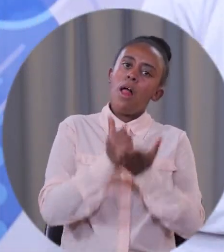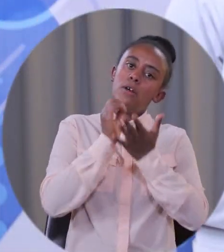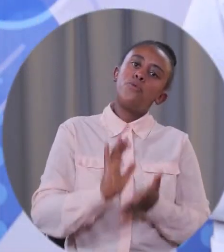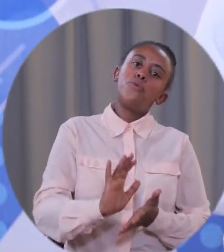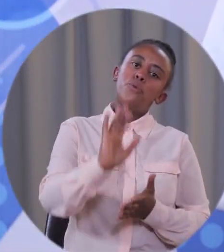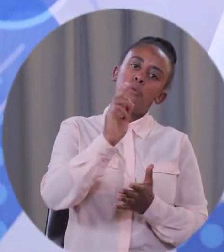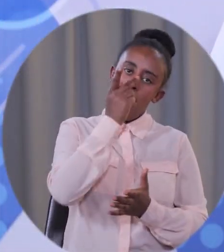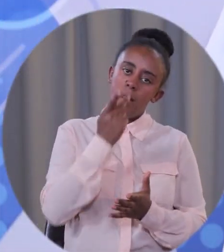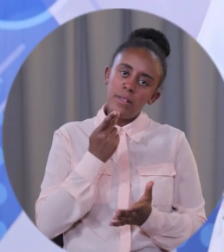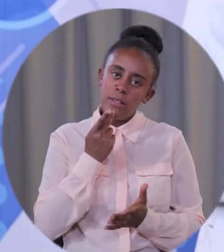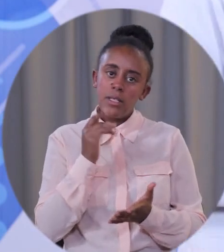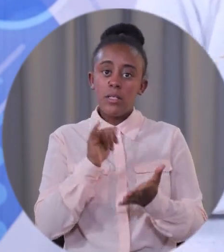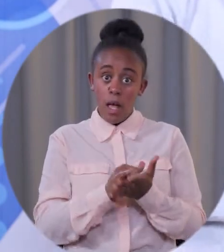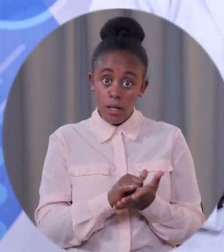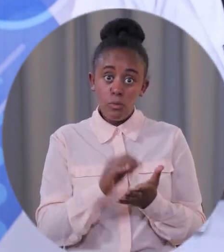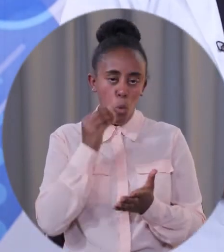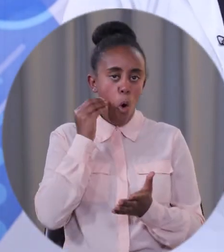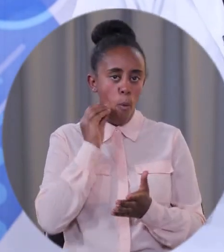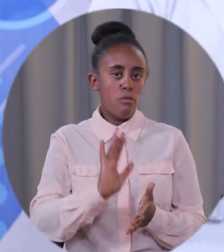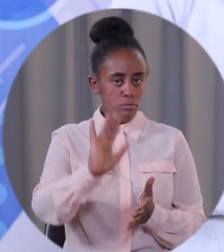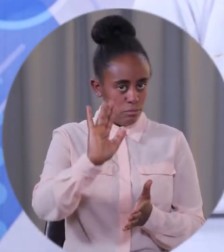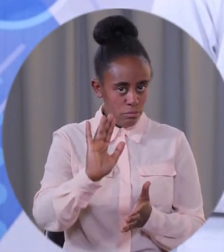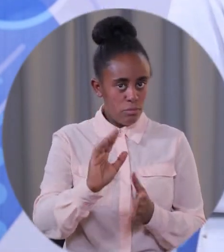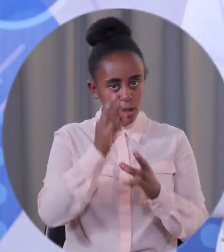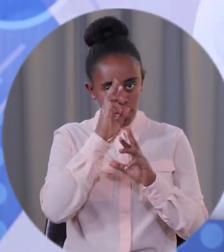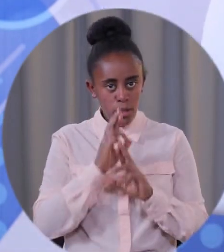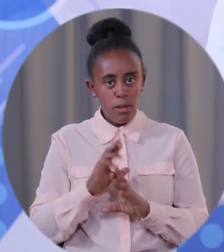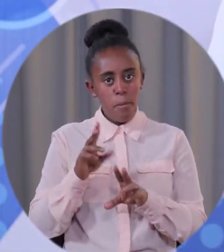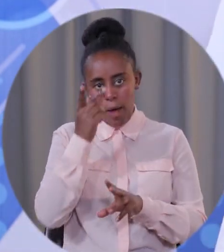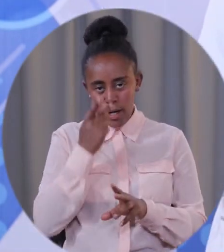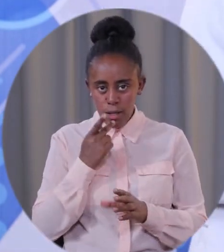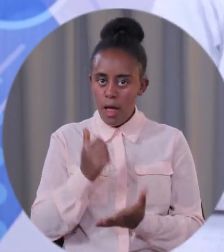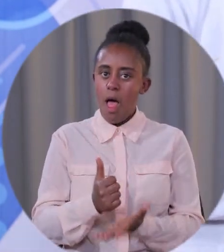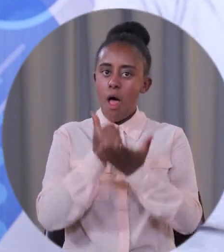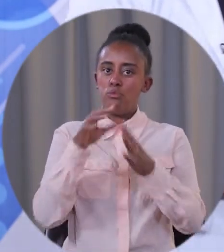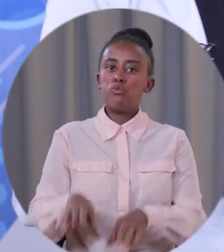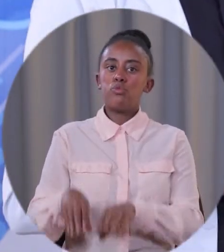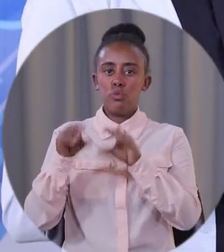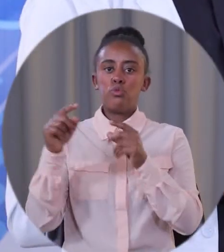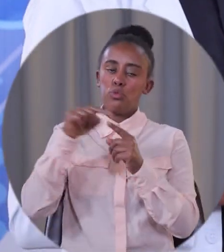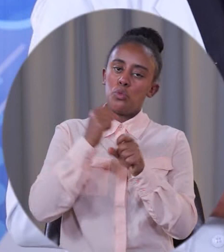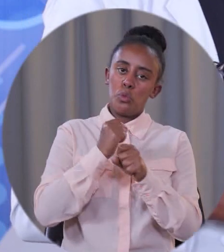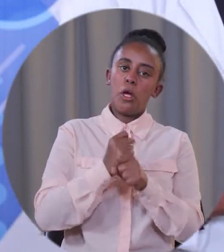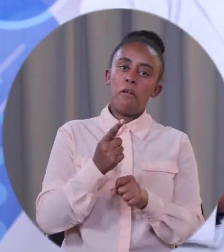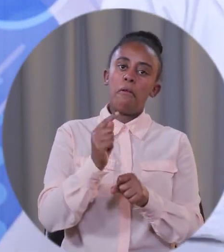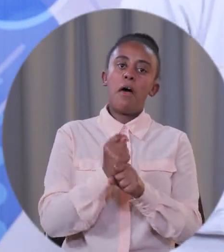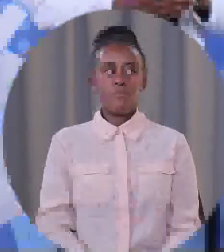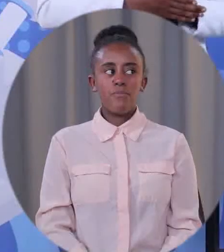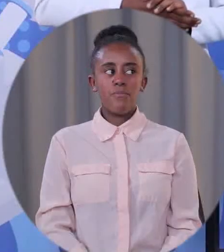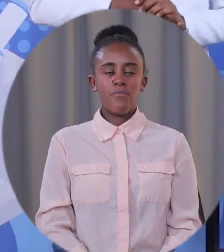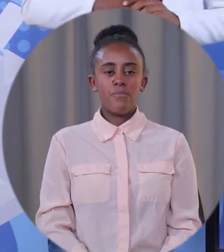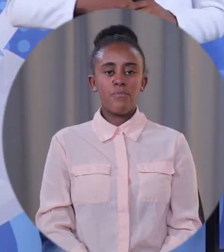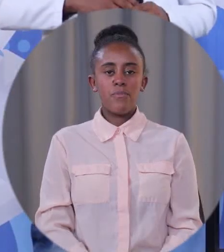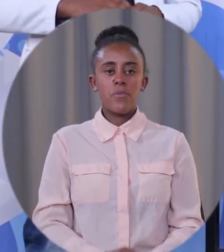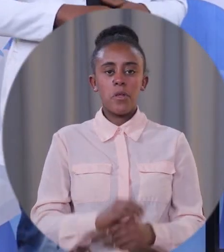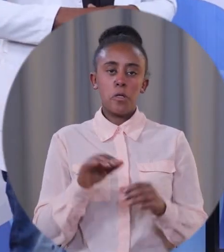your parents? That is your homework. Dear parents, please help the students to do their tasks.